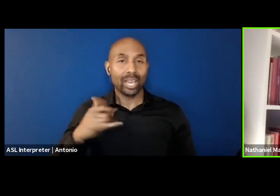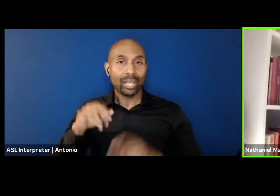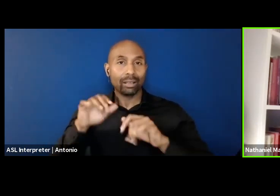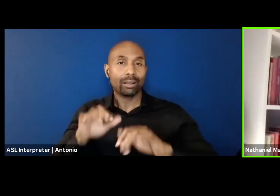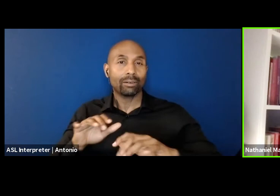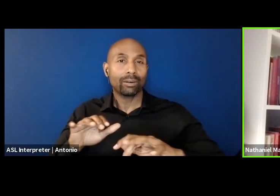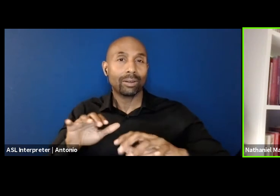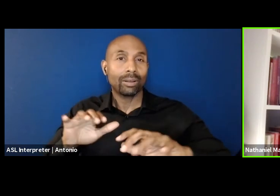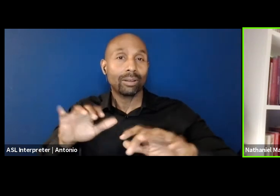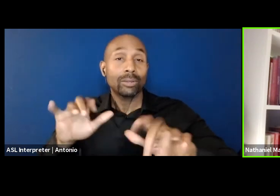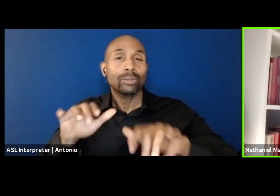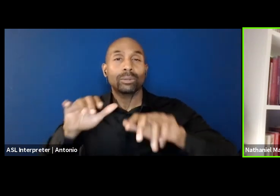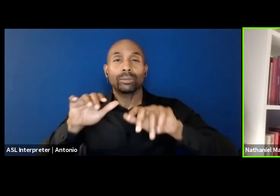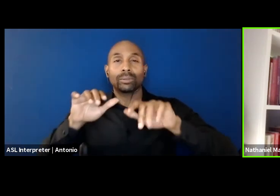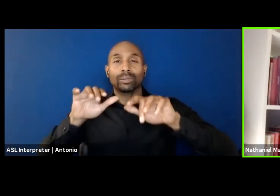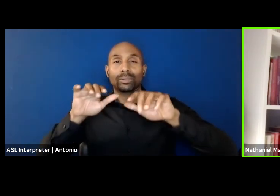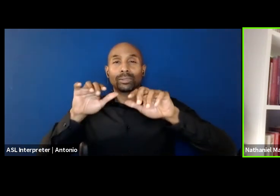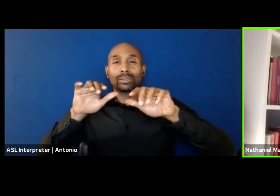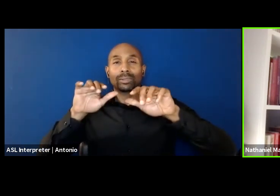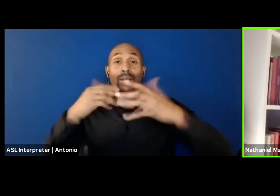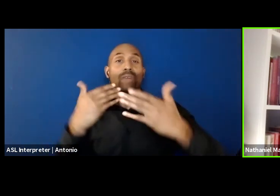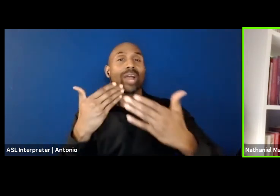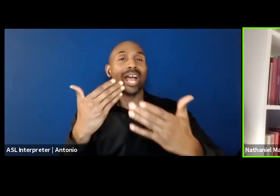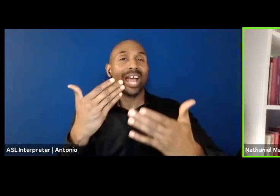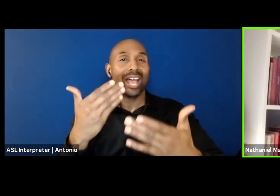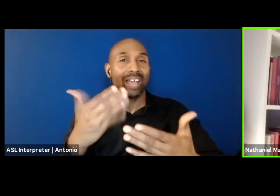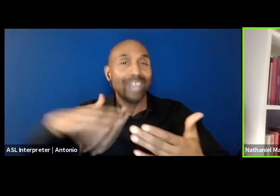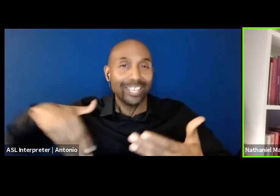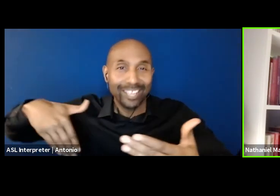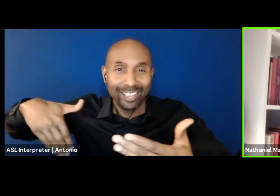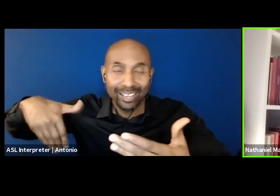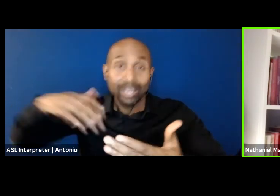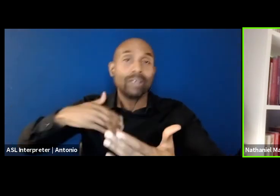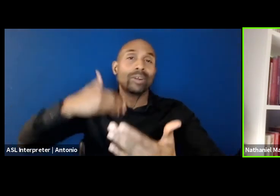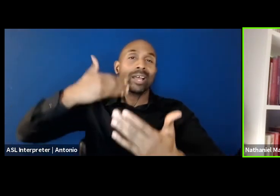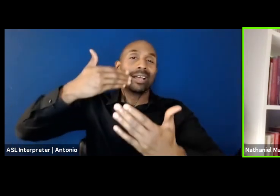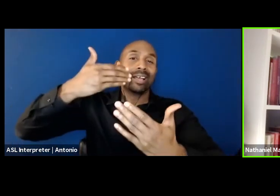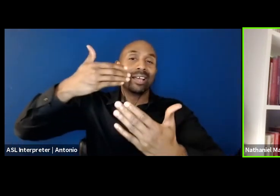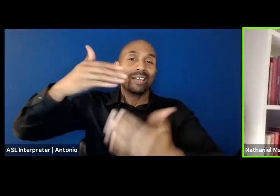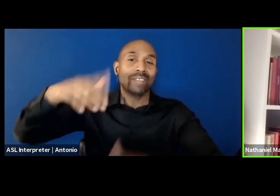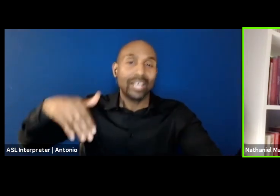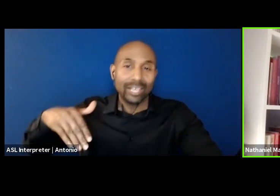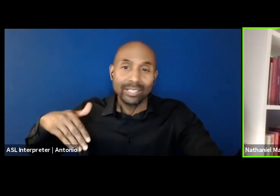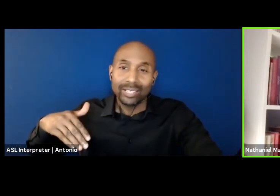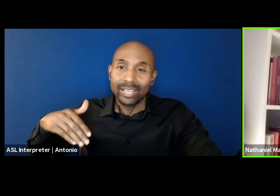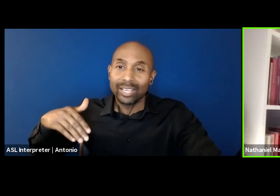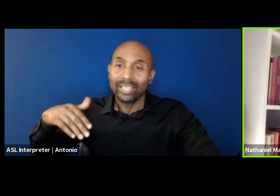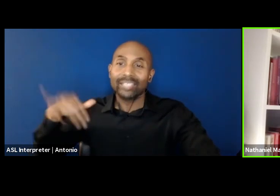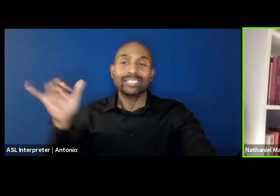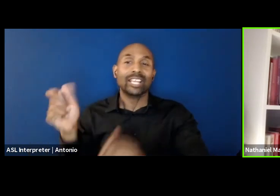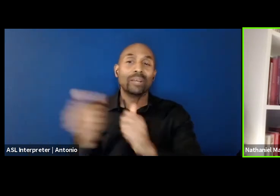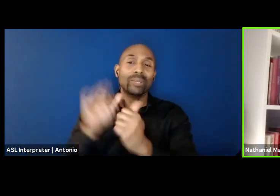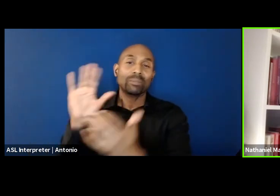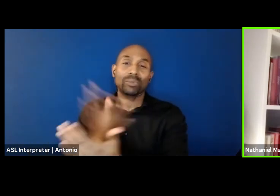It crawled and rued its day and crawled and came repeatedly to its own lips, ruining its day.